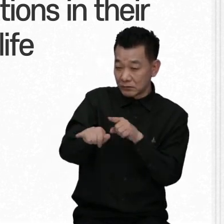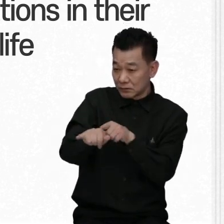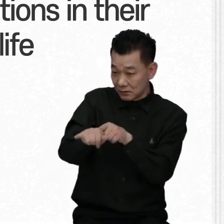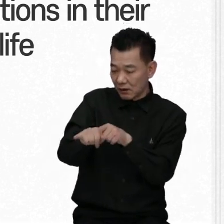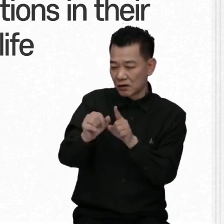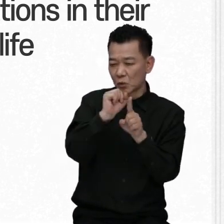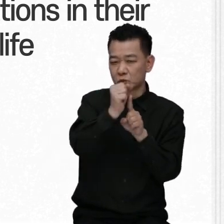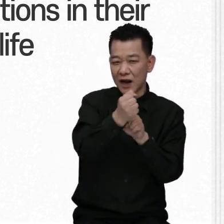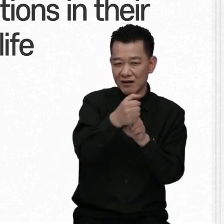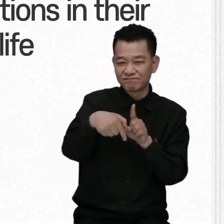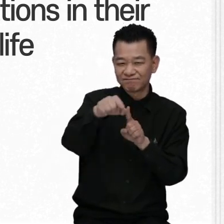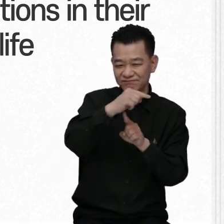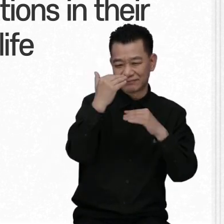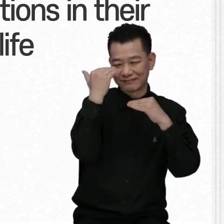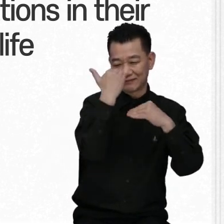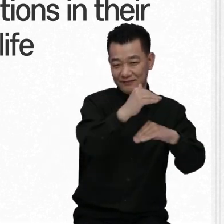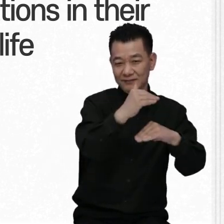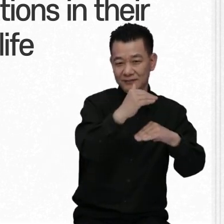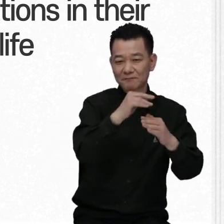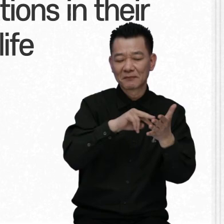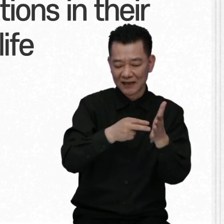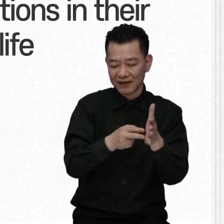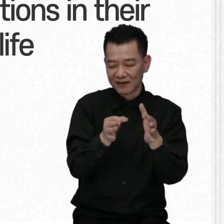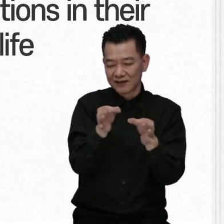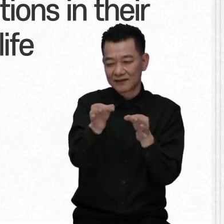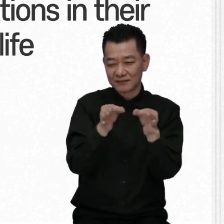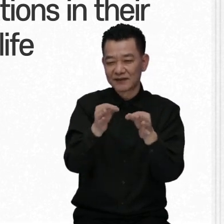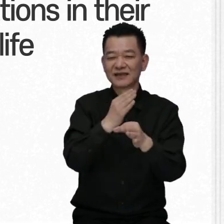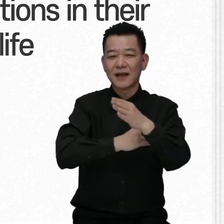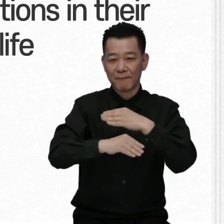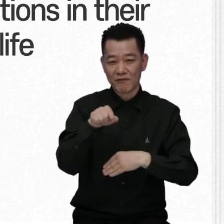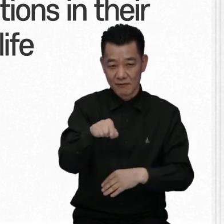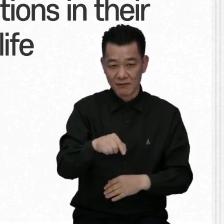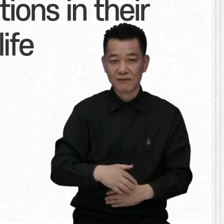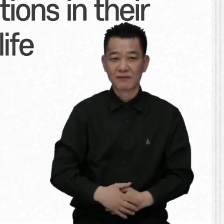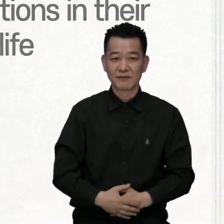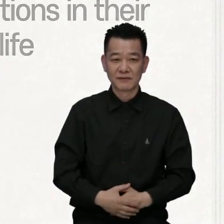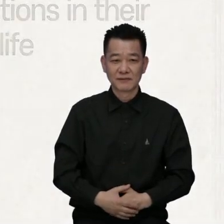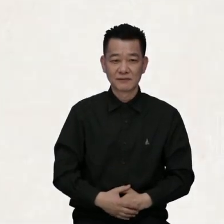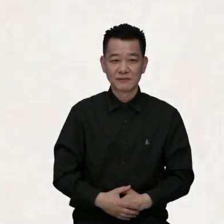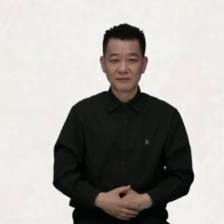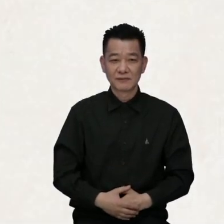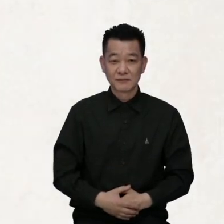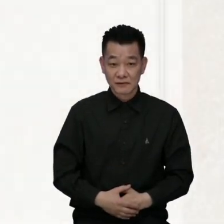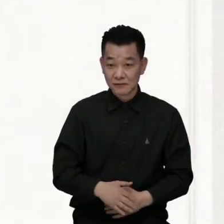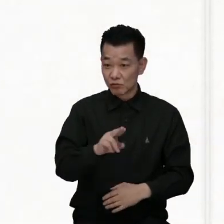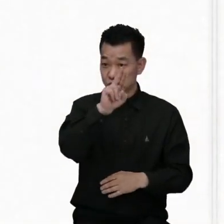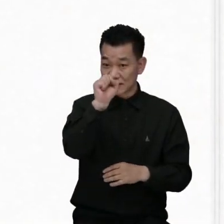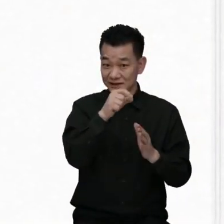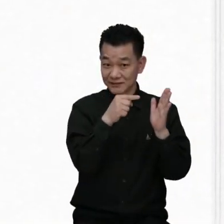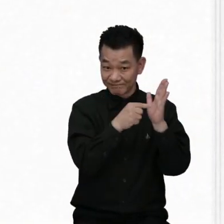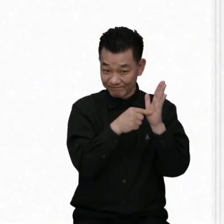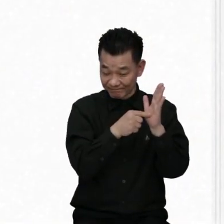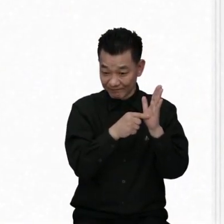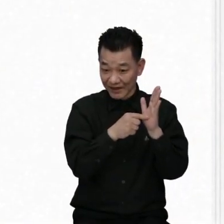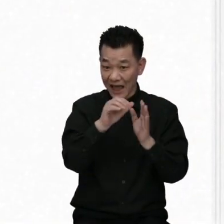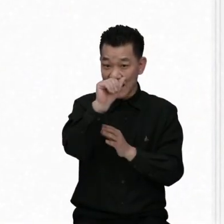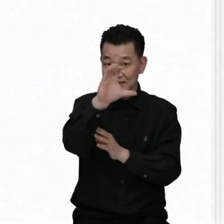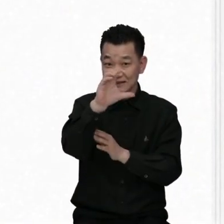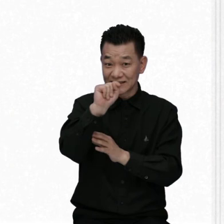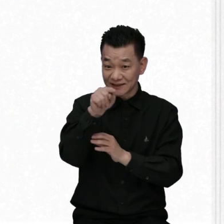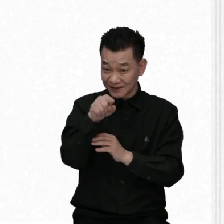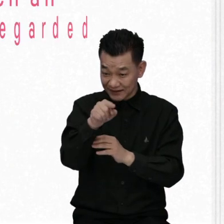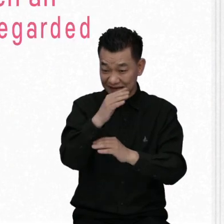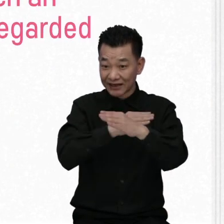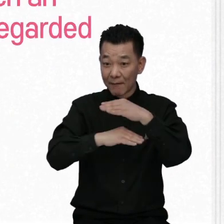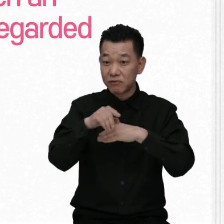substantial limitations in their continuous daily life or social life. In the U.S., A person